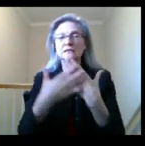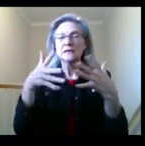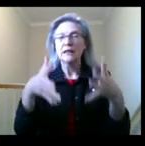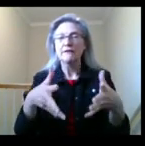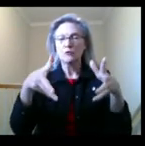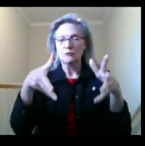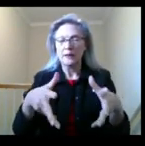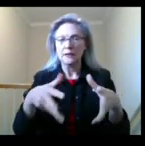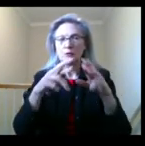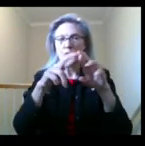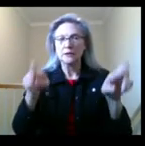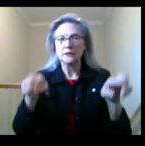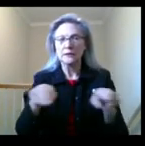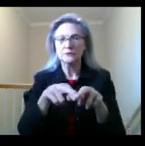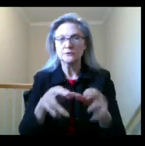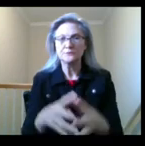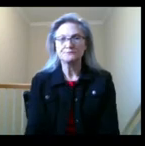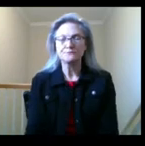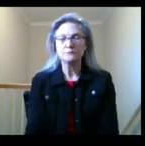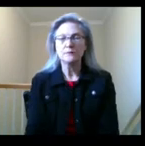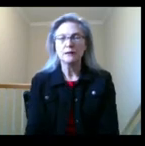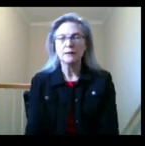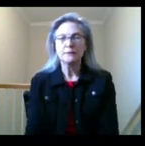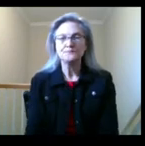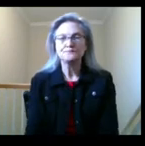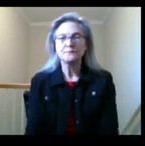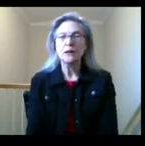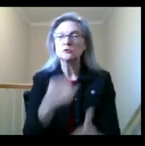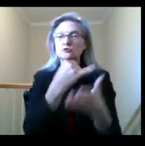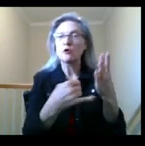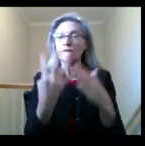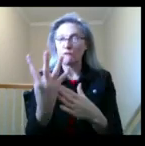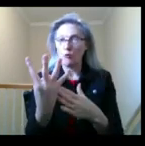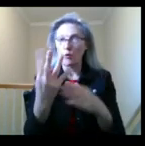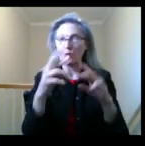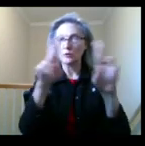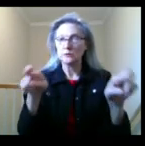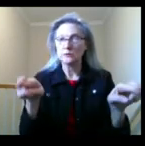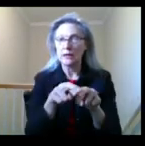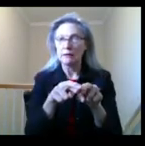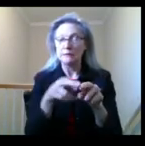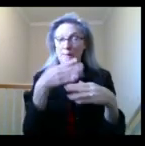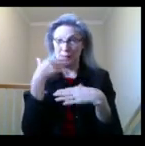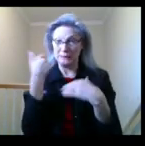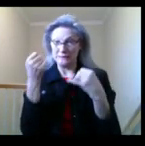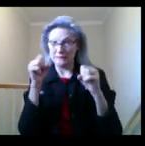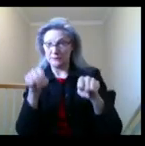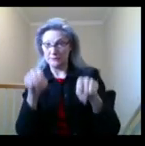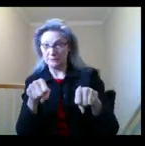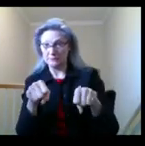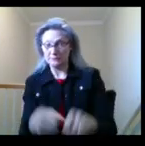are rectangles. So I'm going to draw 4 rectangles the best that I can here.